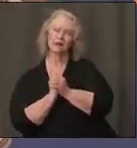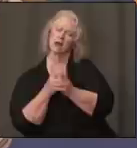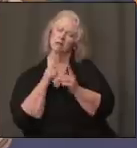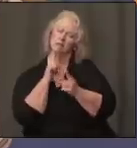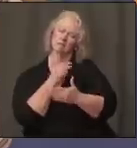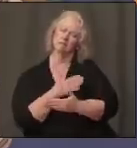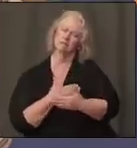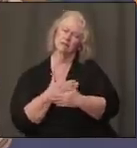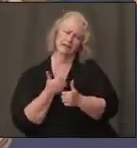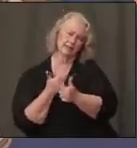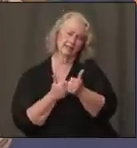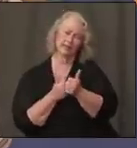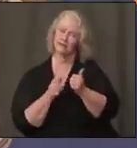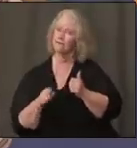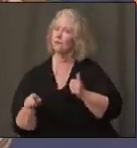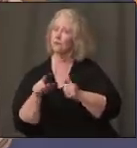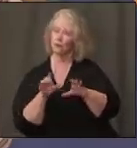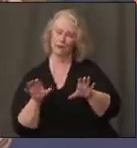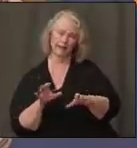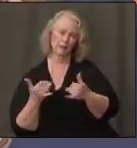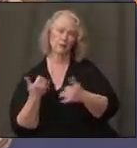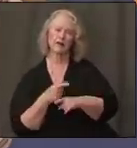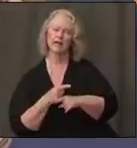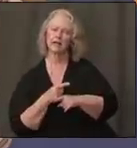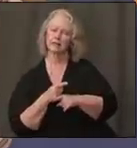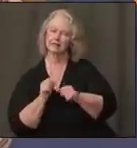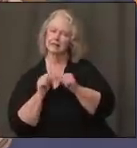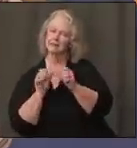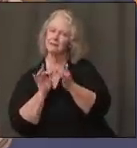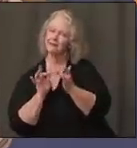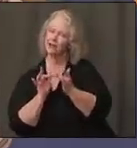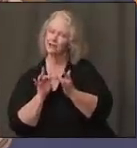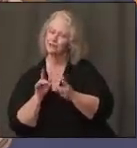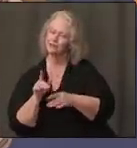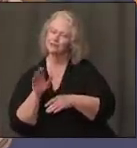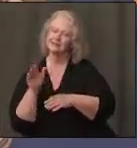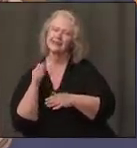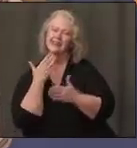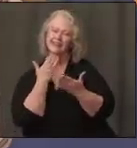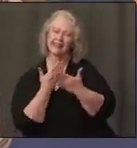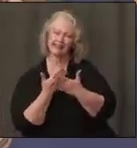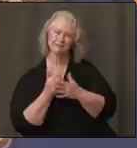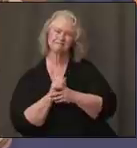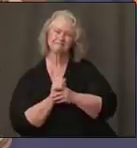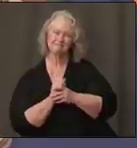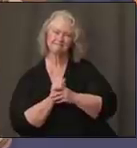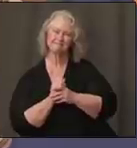and every one of you, what you guys did today. Stay in touch. Scott, Zeke, take care, guys. Thanks.